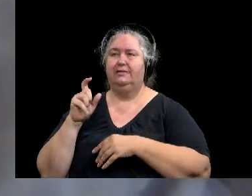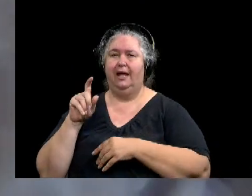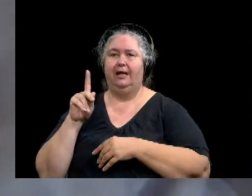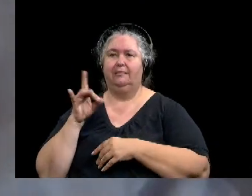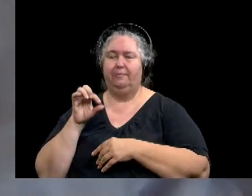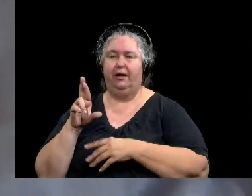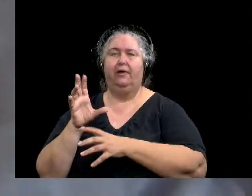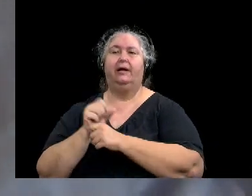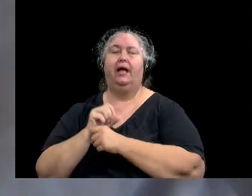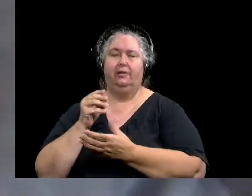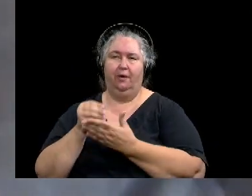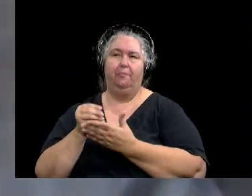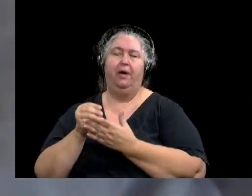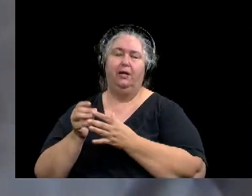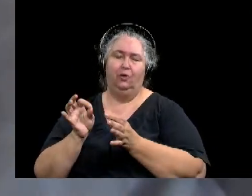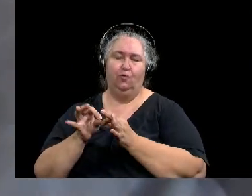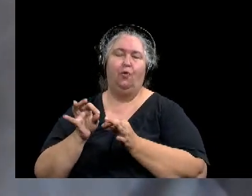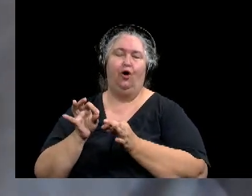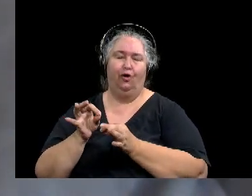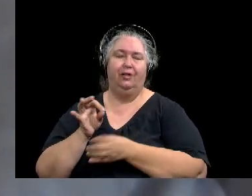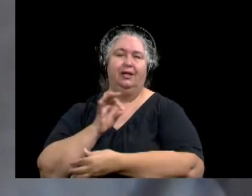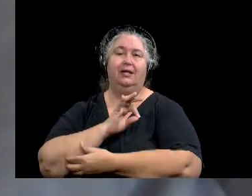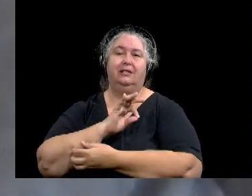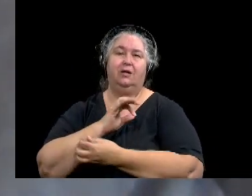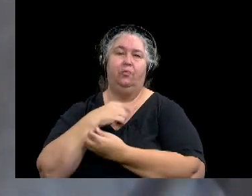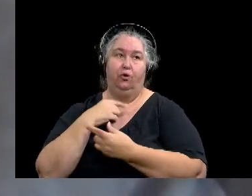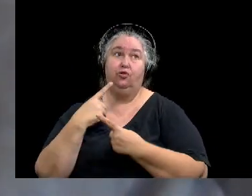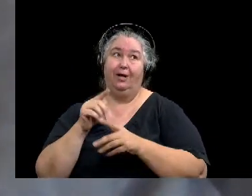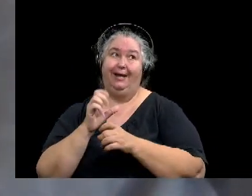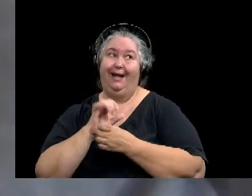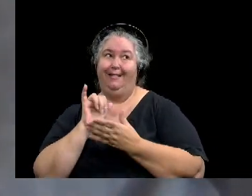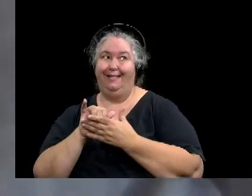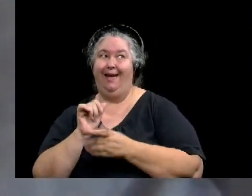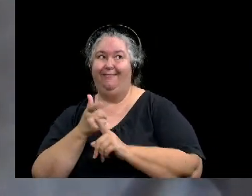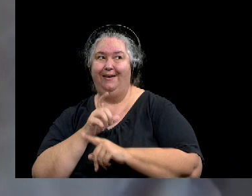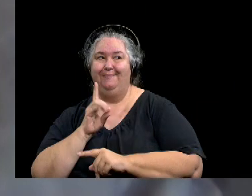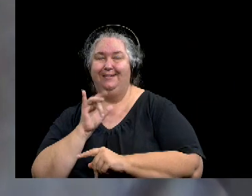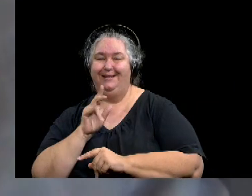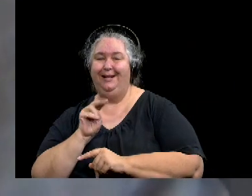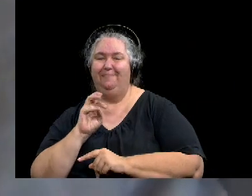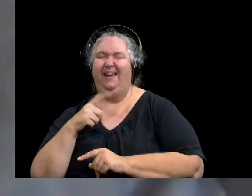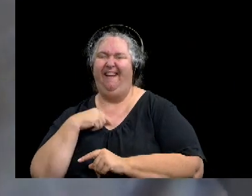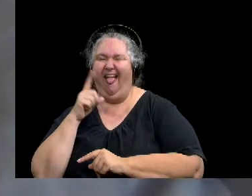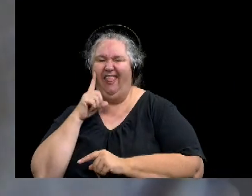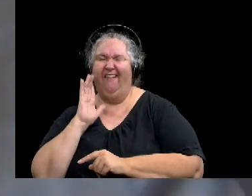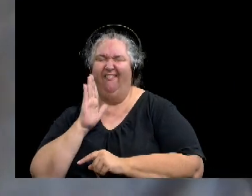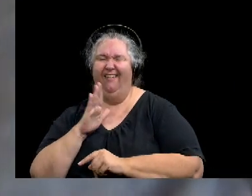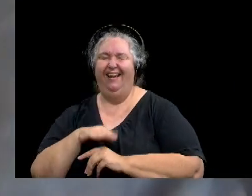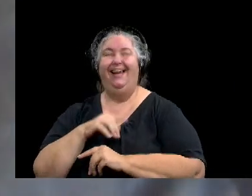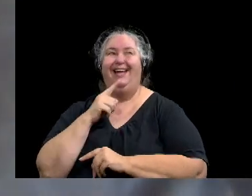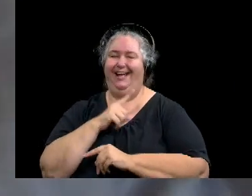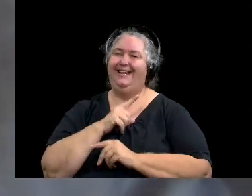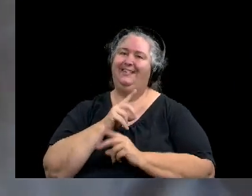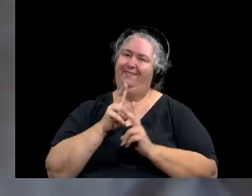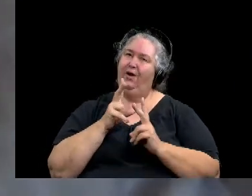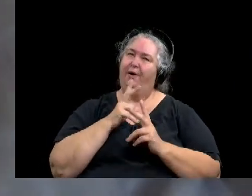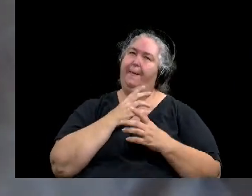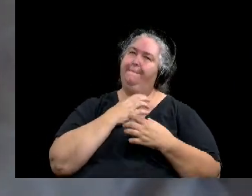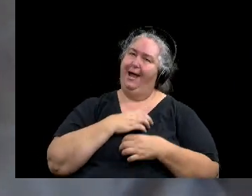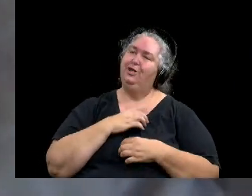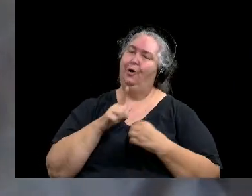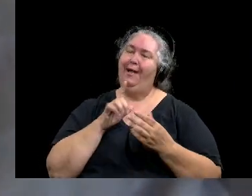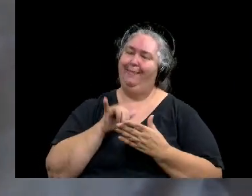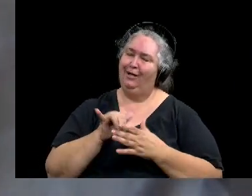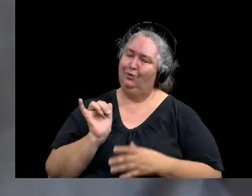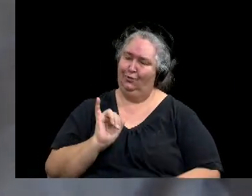with Mayor Deaver, I can tell you that, and we're going to try to get that out of Dillon Meek, and I think we will. he's very passionate about this and